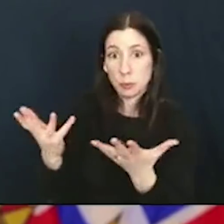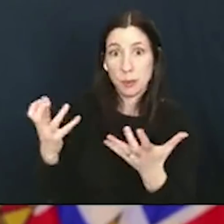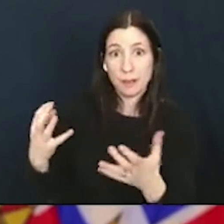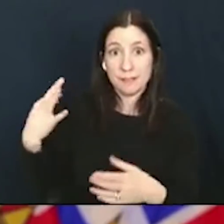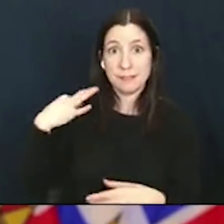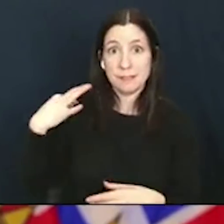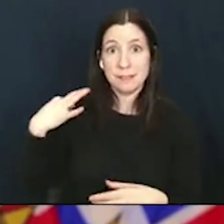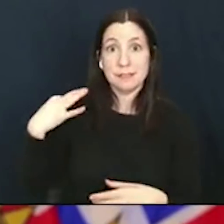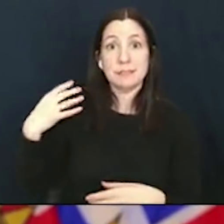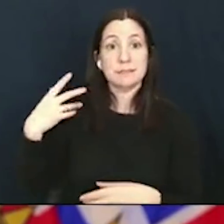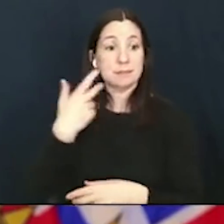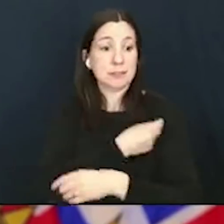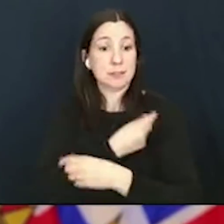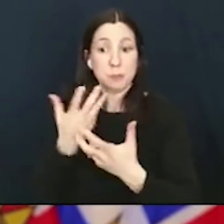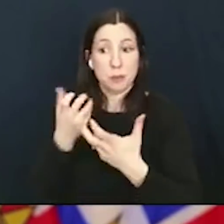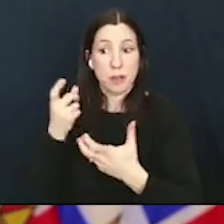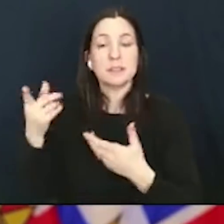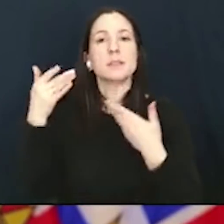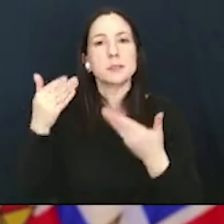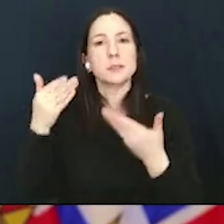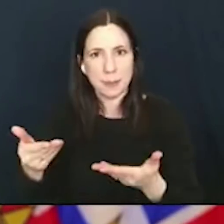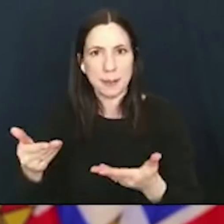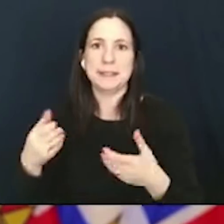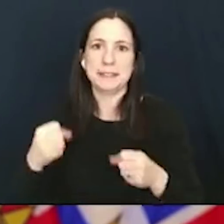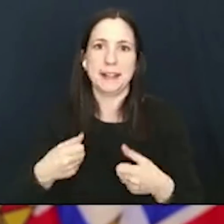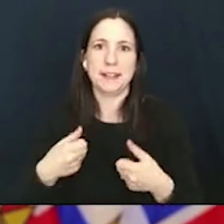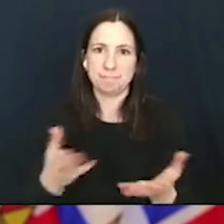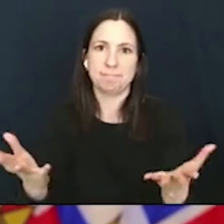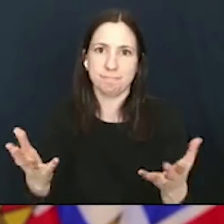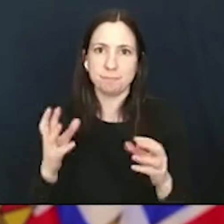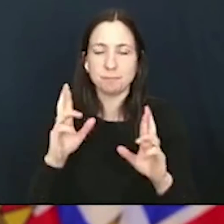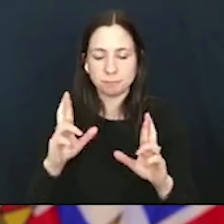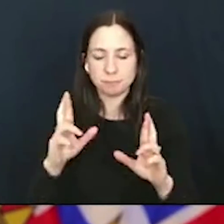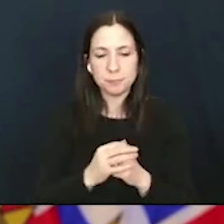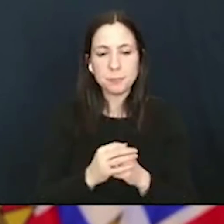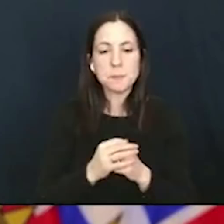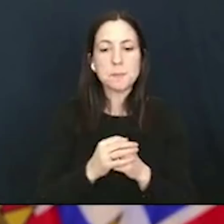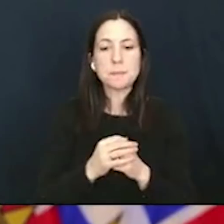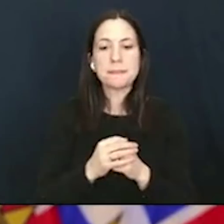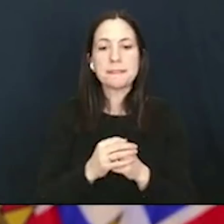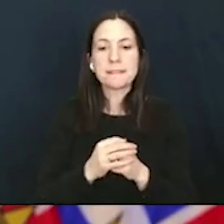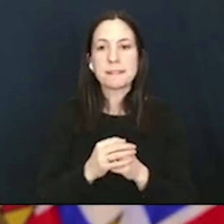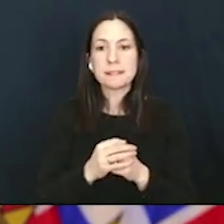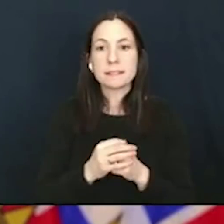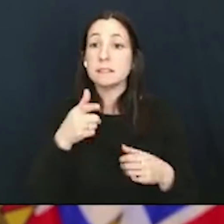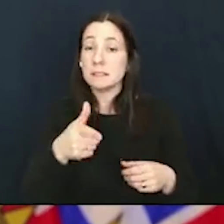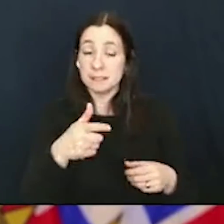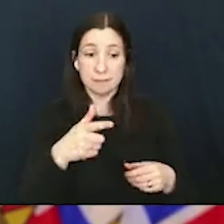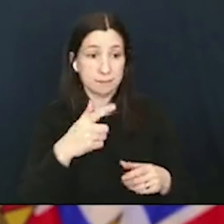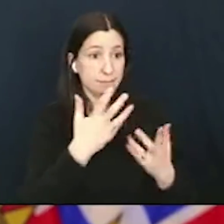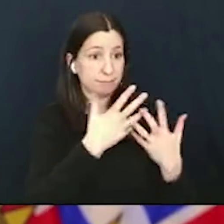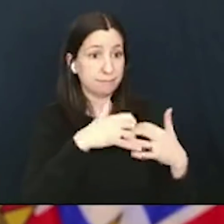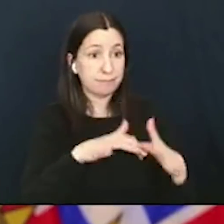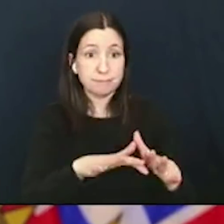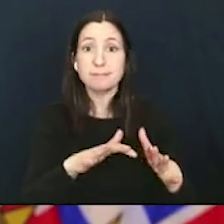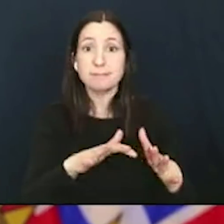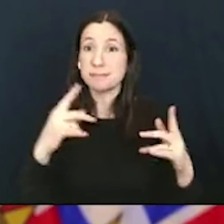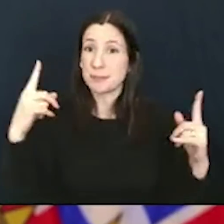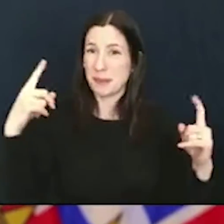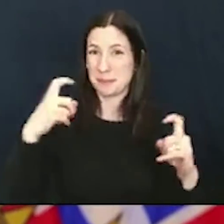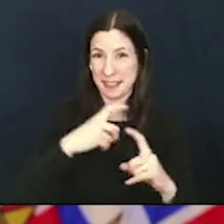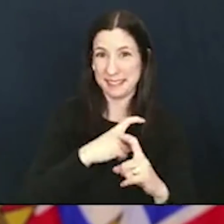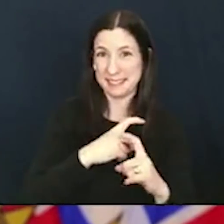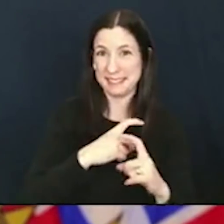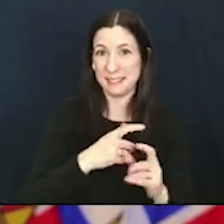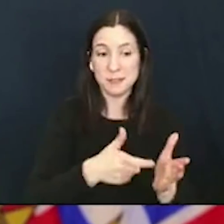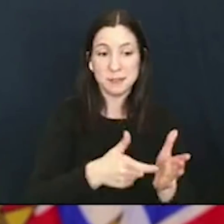this province as efficiently as possible. We also need new systems to manage this process. As we